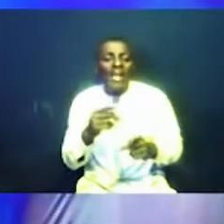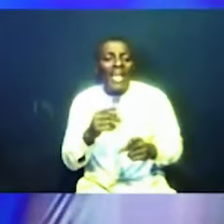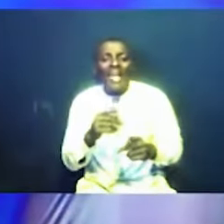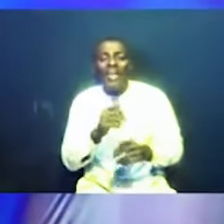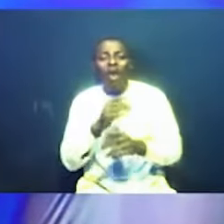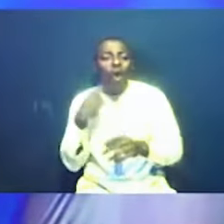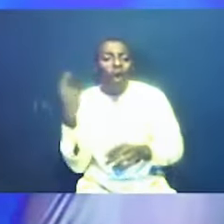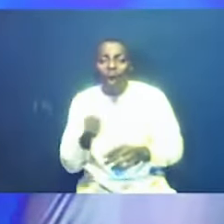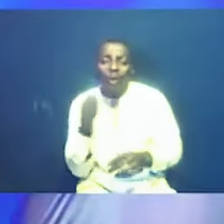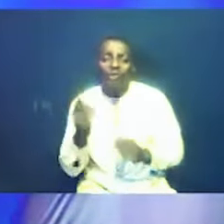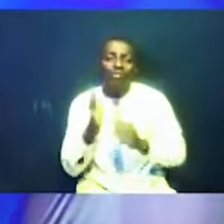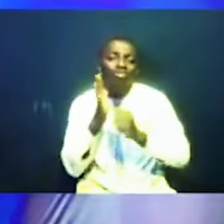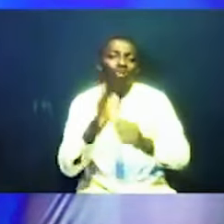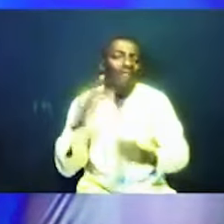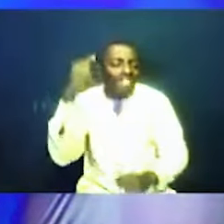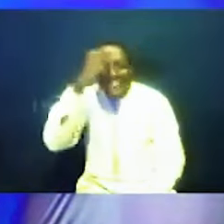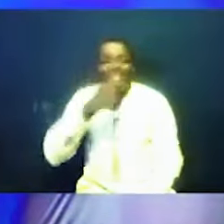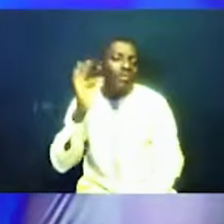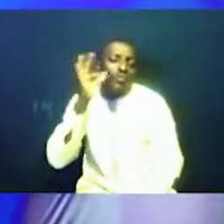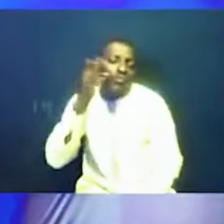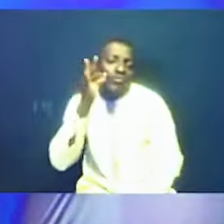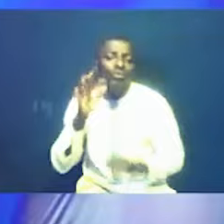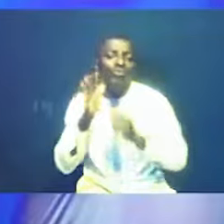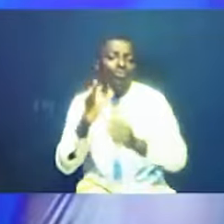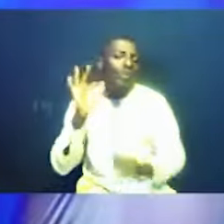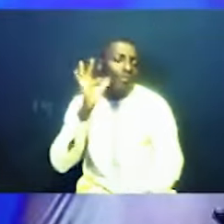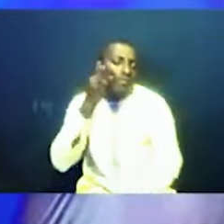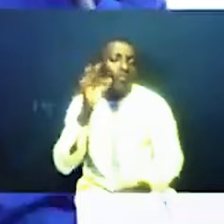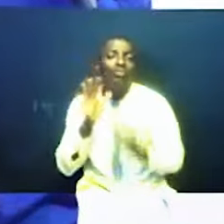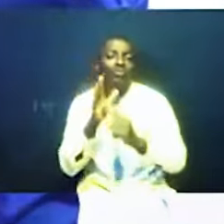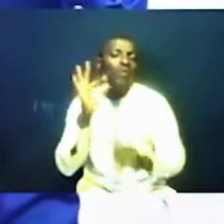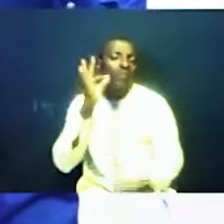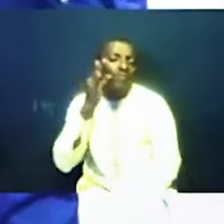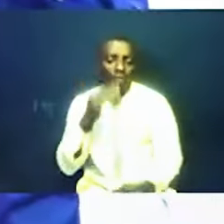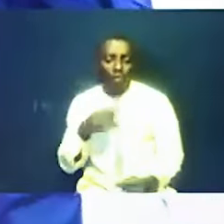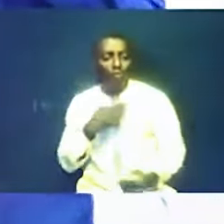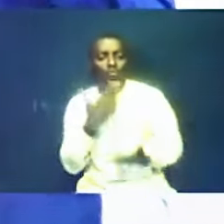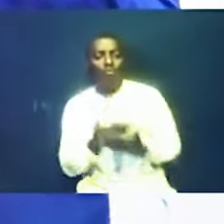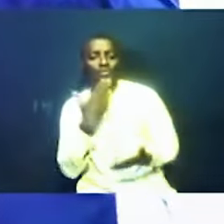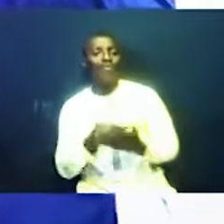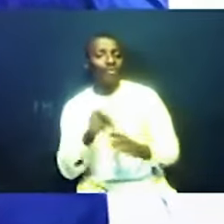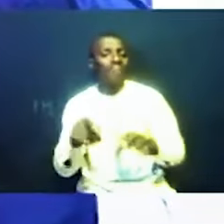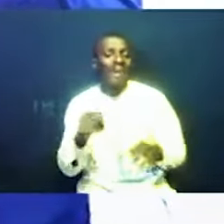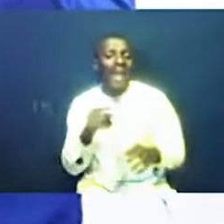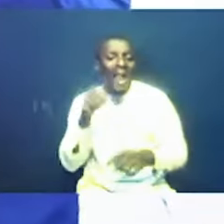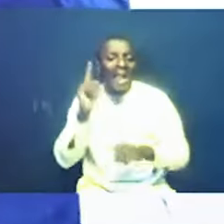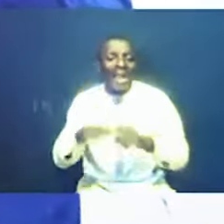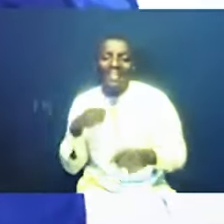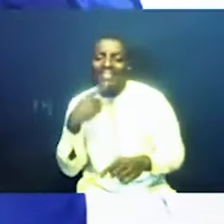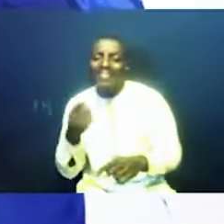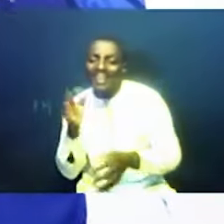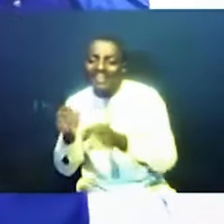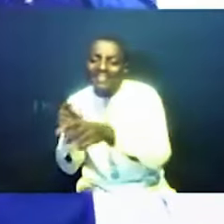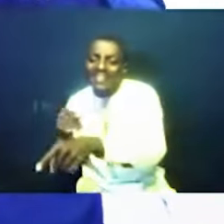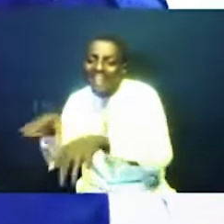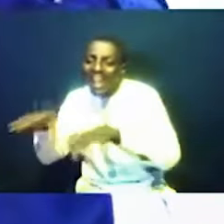head. Exit their group. And don't be afraid to